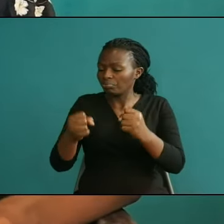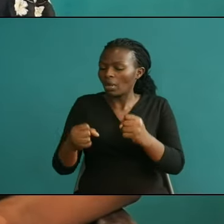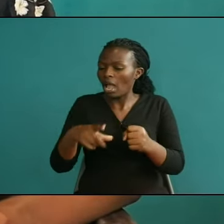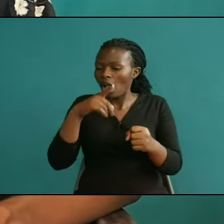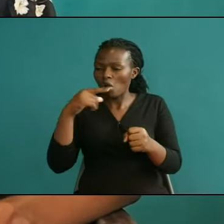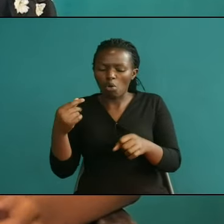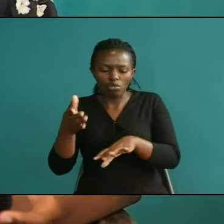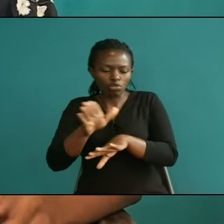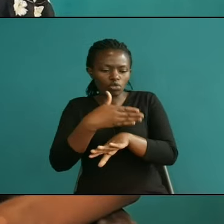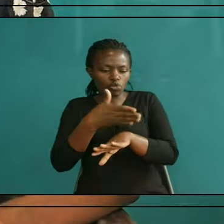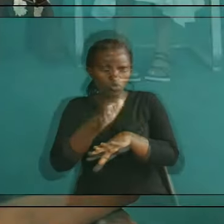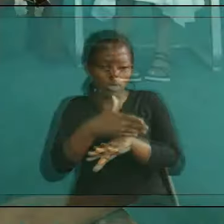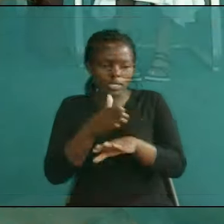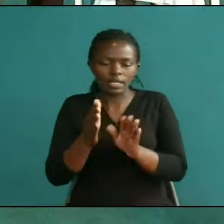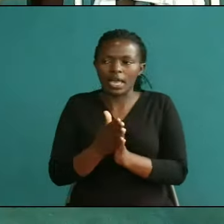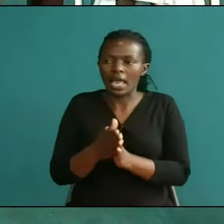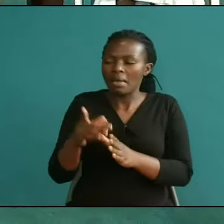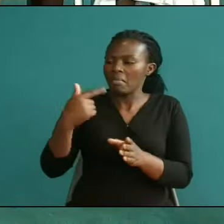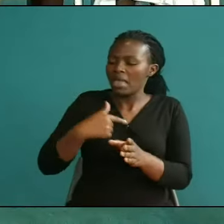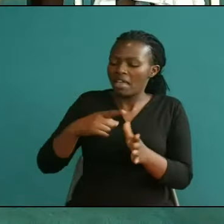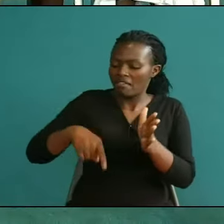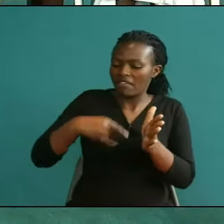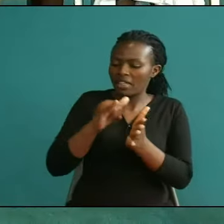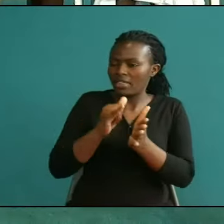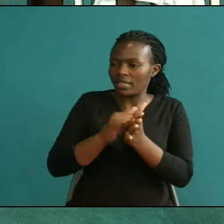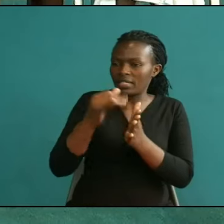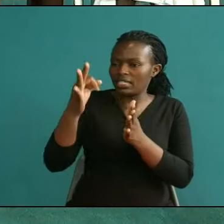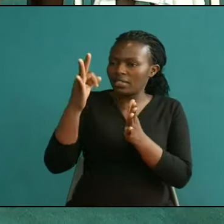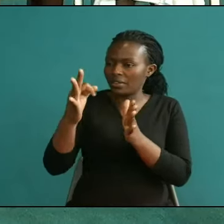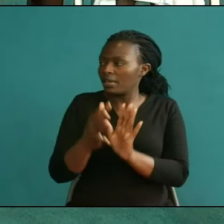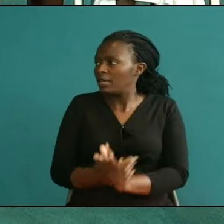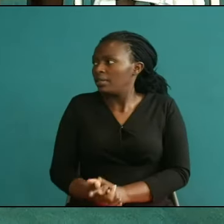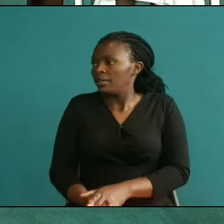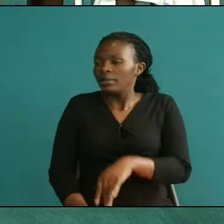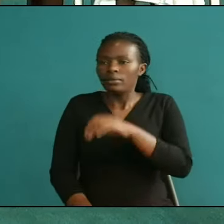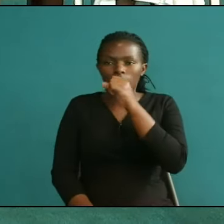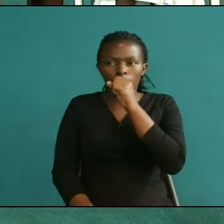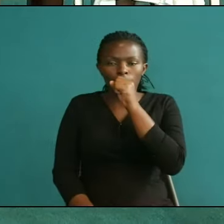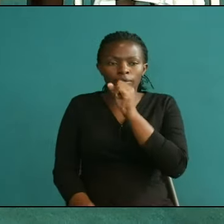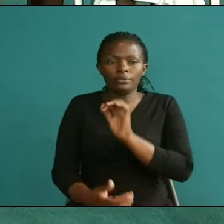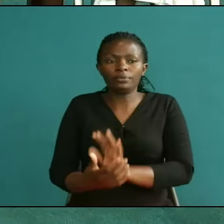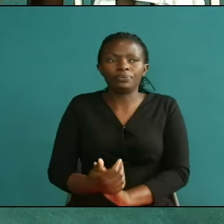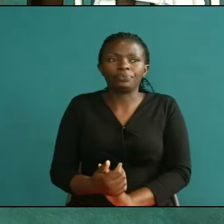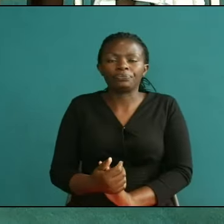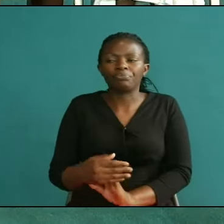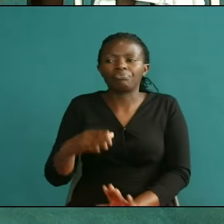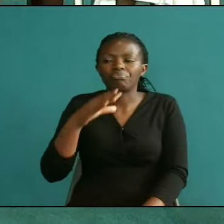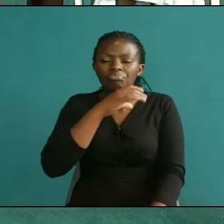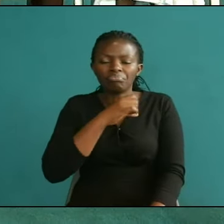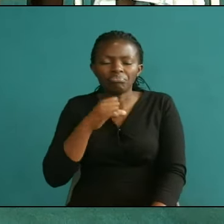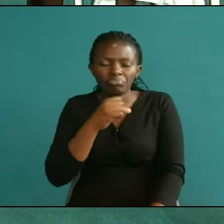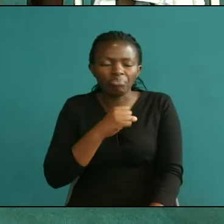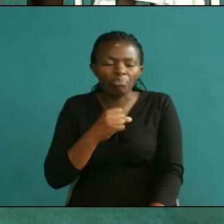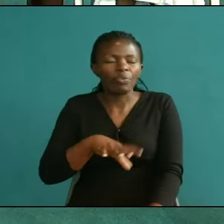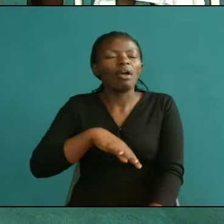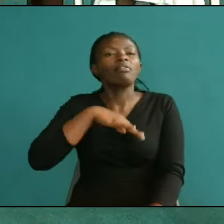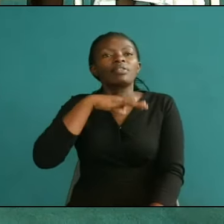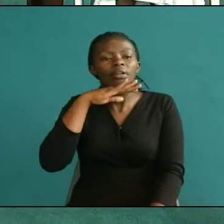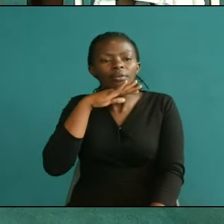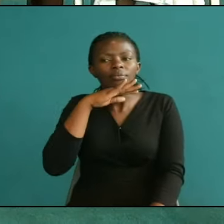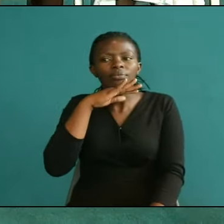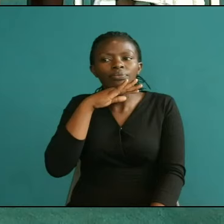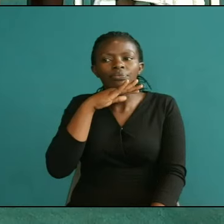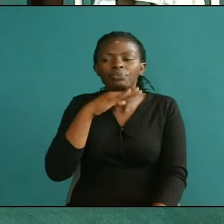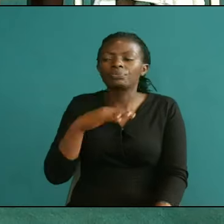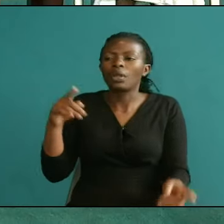I feel like that's number 3. Okay. Your grandfather dies. I think that this death is a very